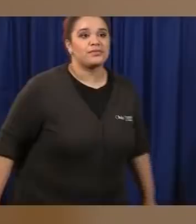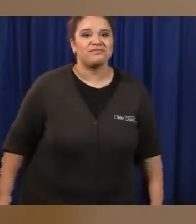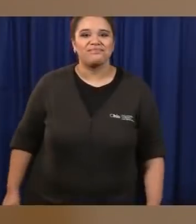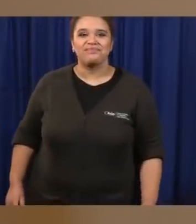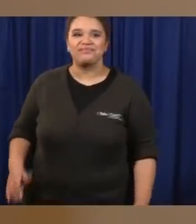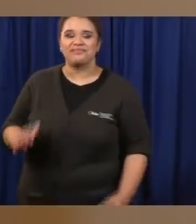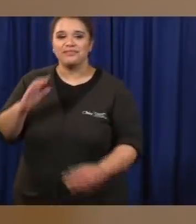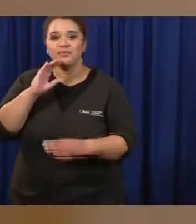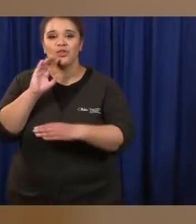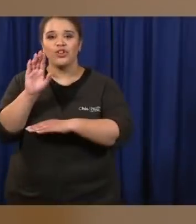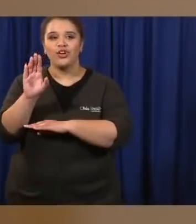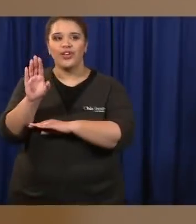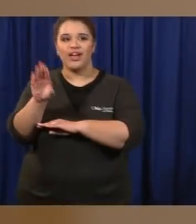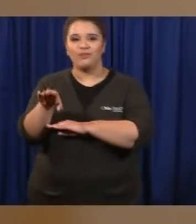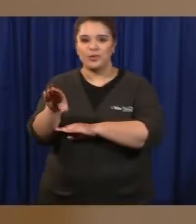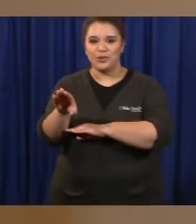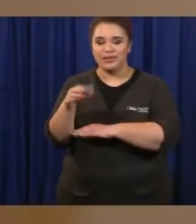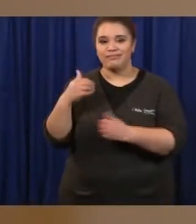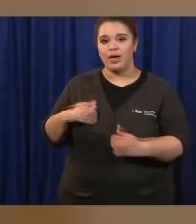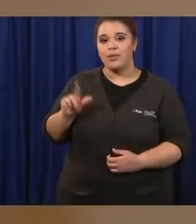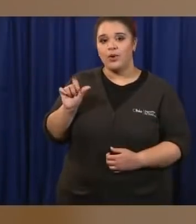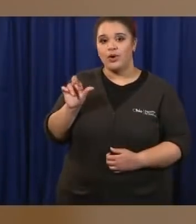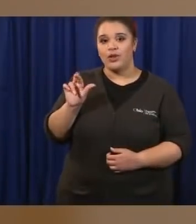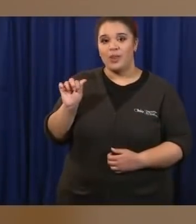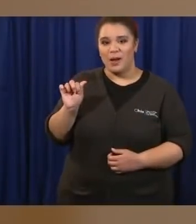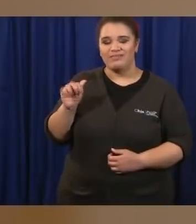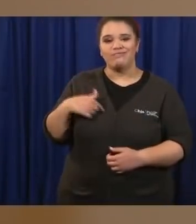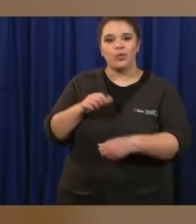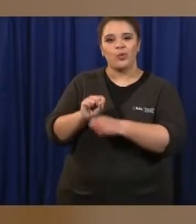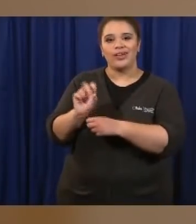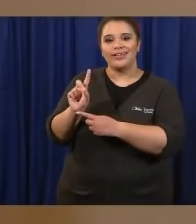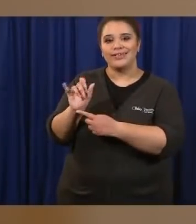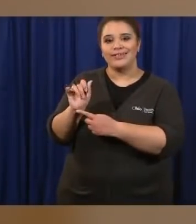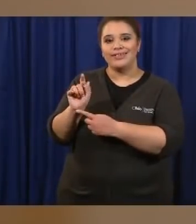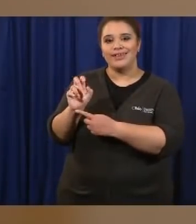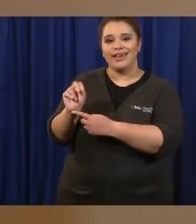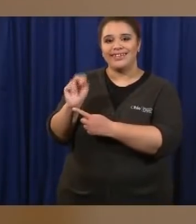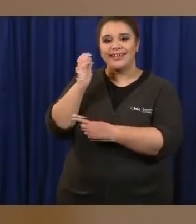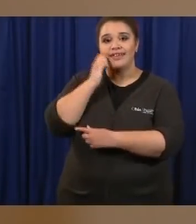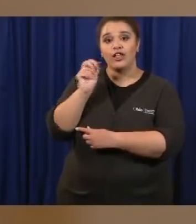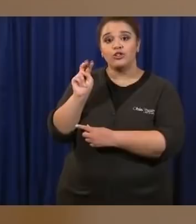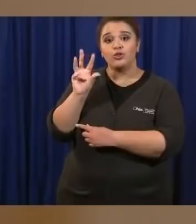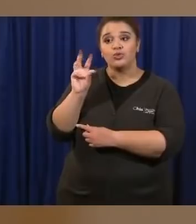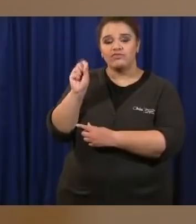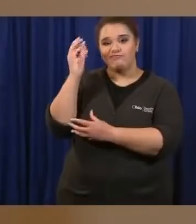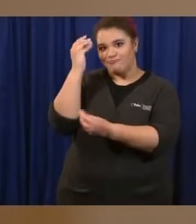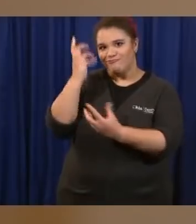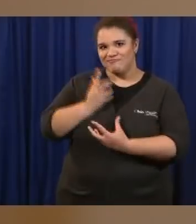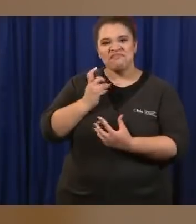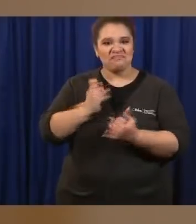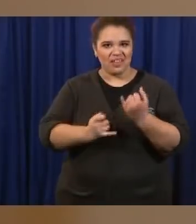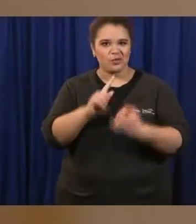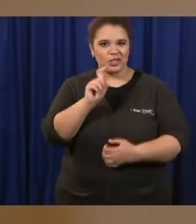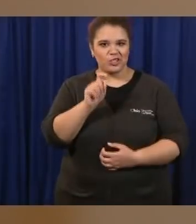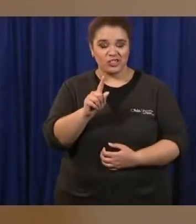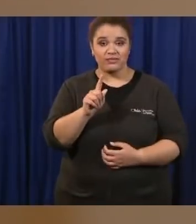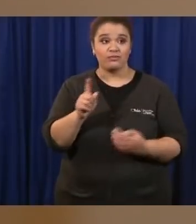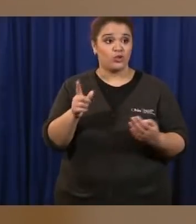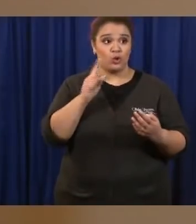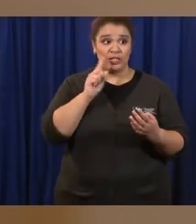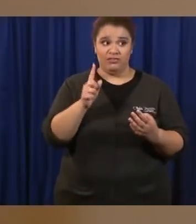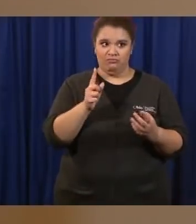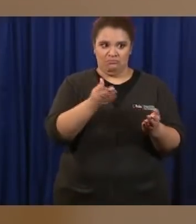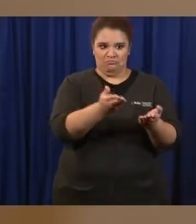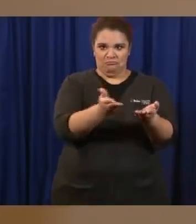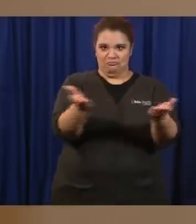Good afternoon, it's Laura Bischoff, Dayton Daily News. I'm told I have the last question. This is for any of the three of you who want to take a crack at